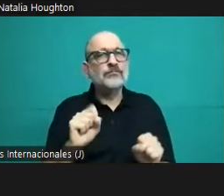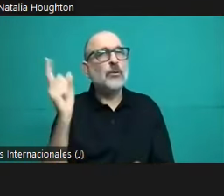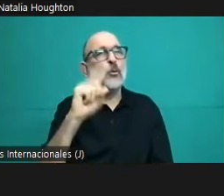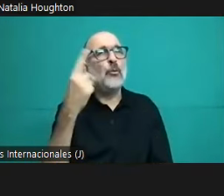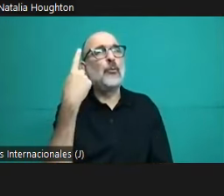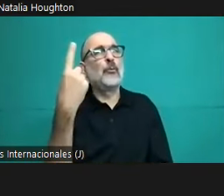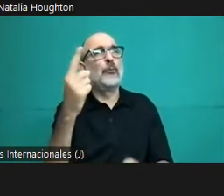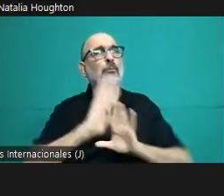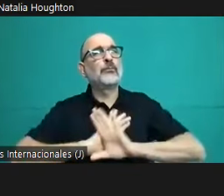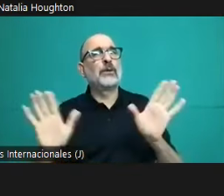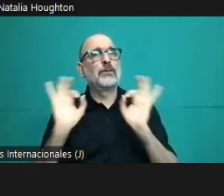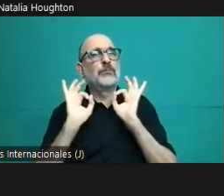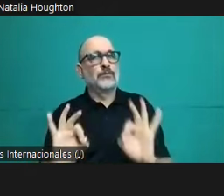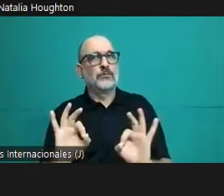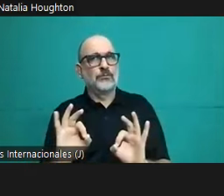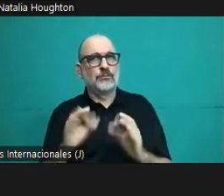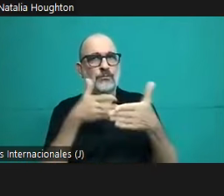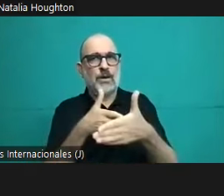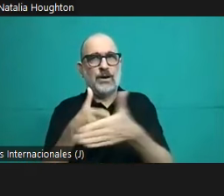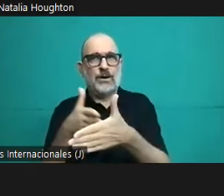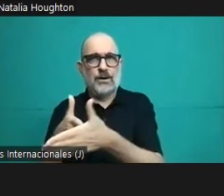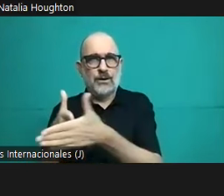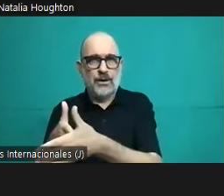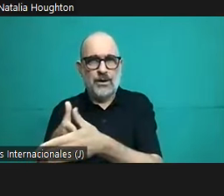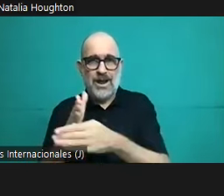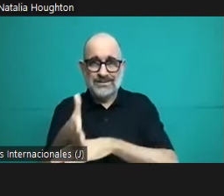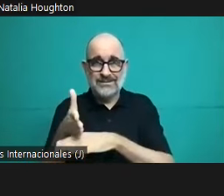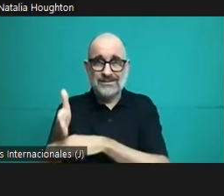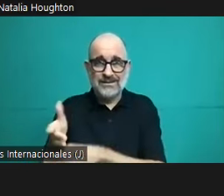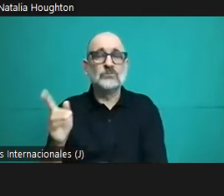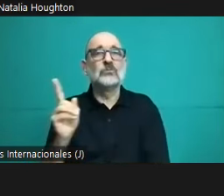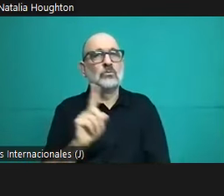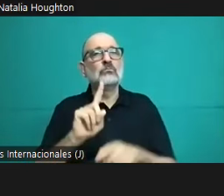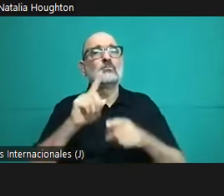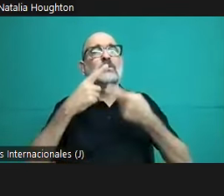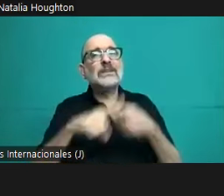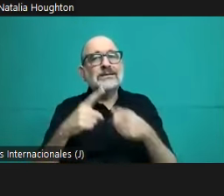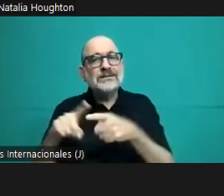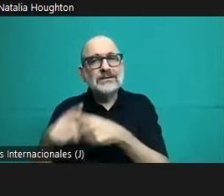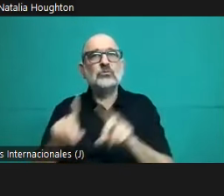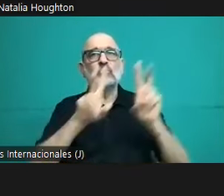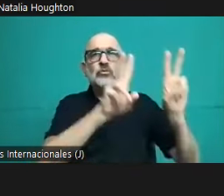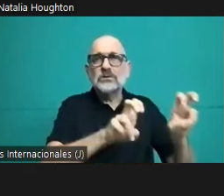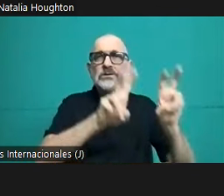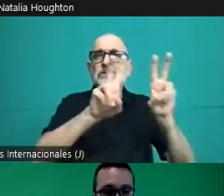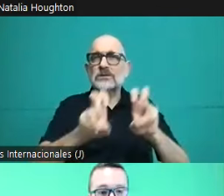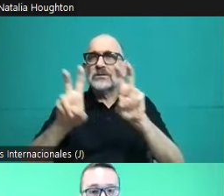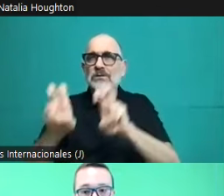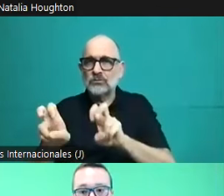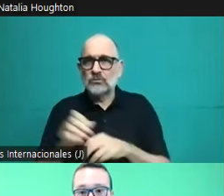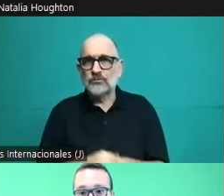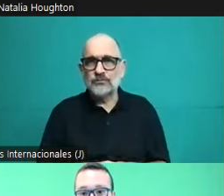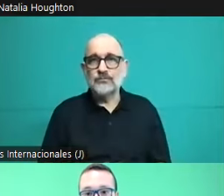distinguish between not only access barriers in the different cases, but also